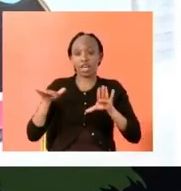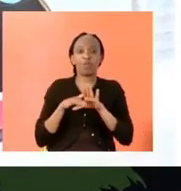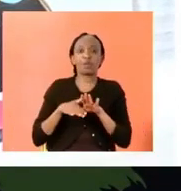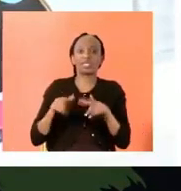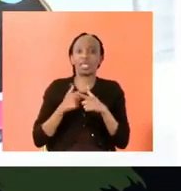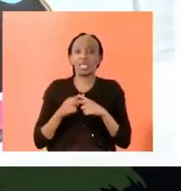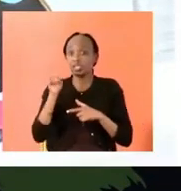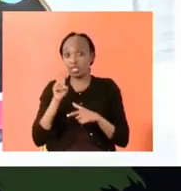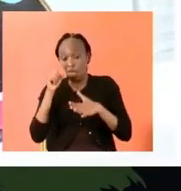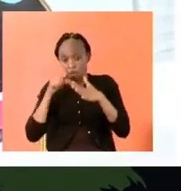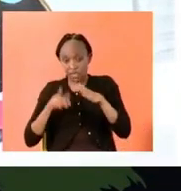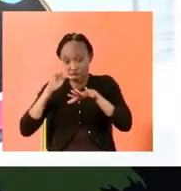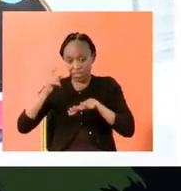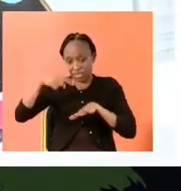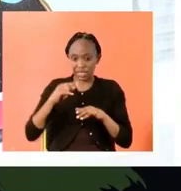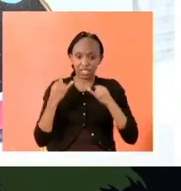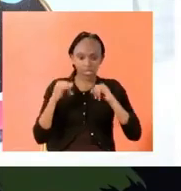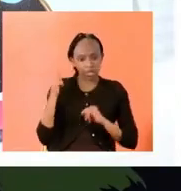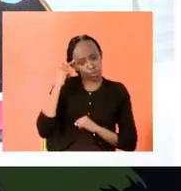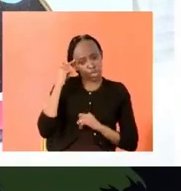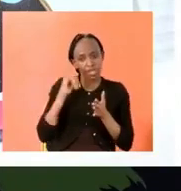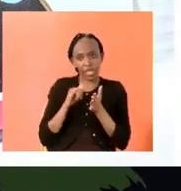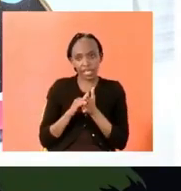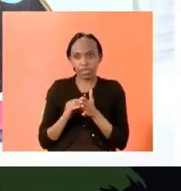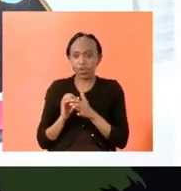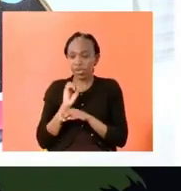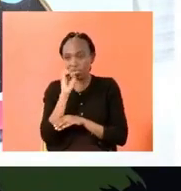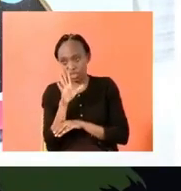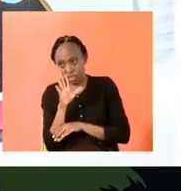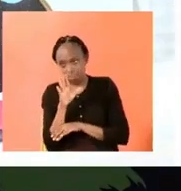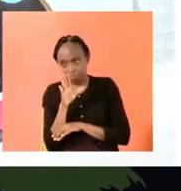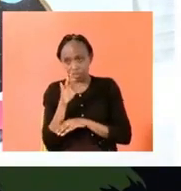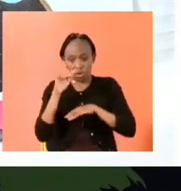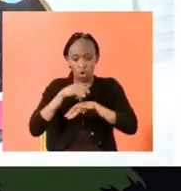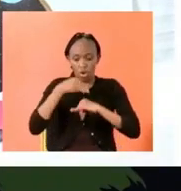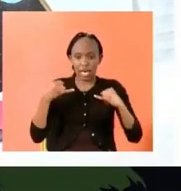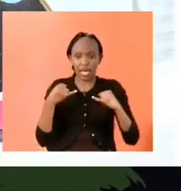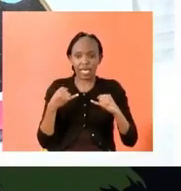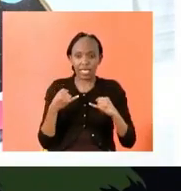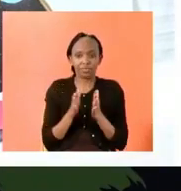ripple effects are, and try and reflect that on screen or on online, digital, or